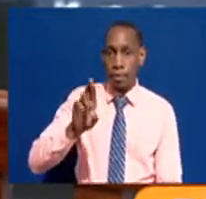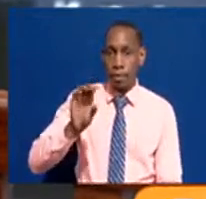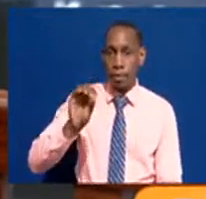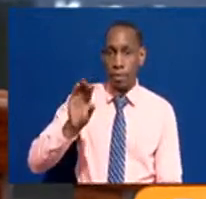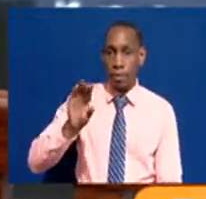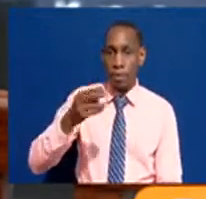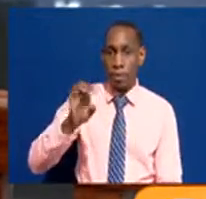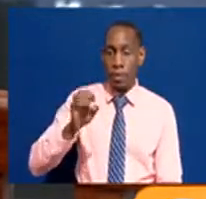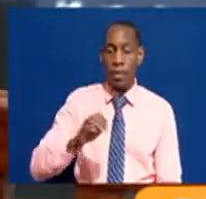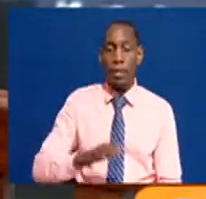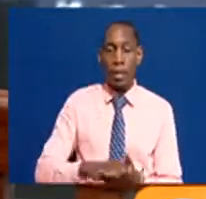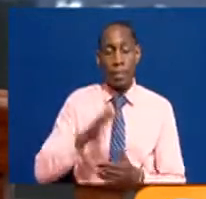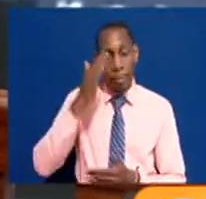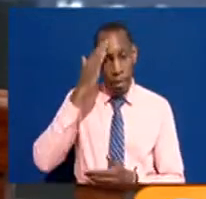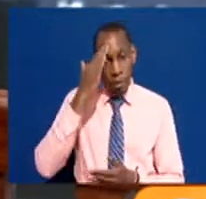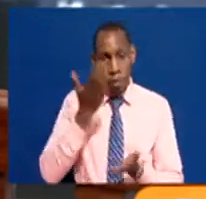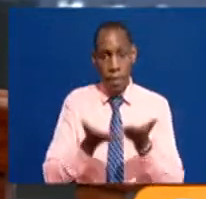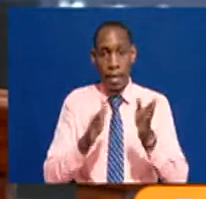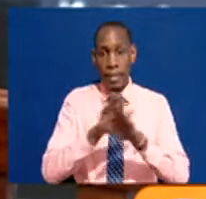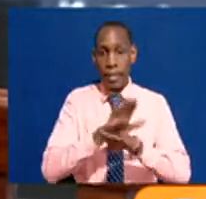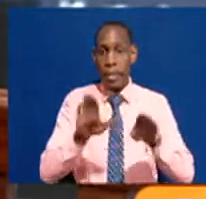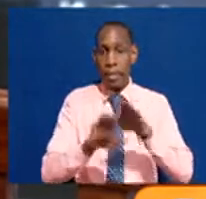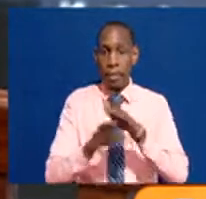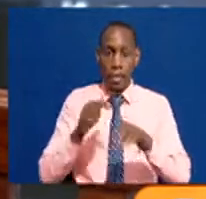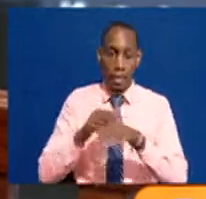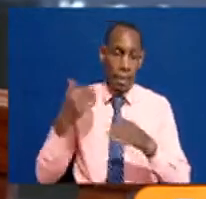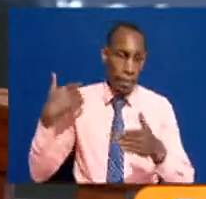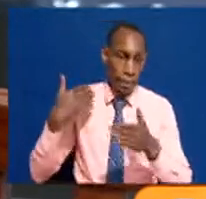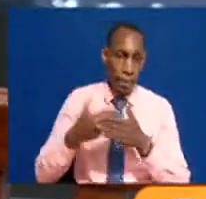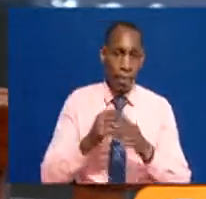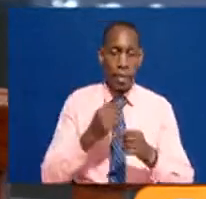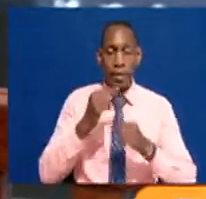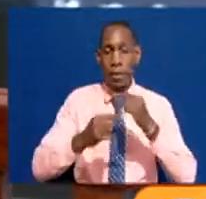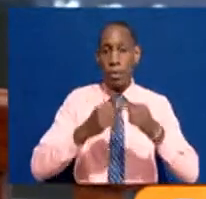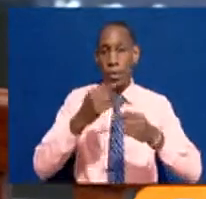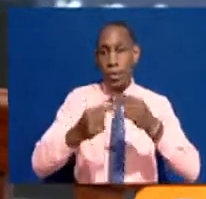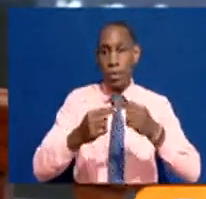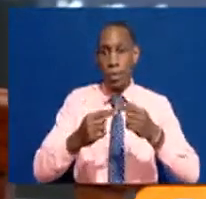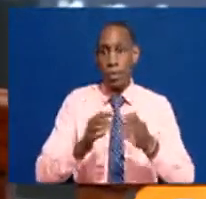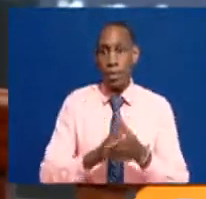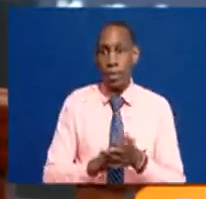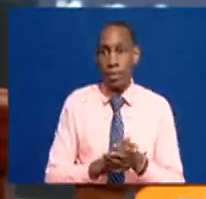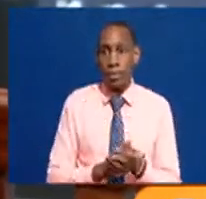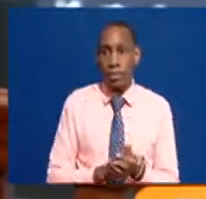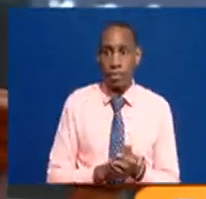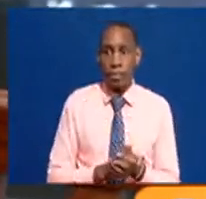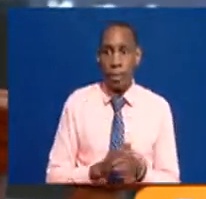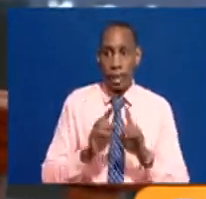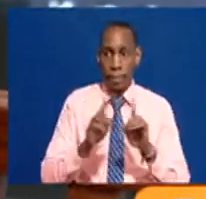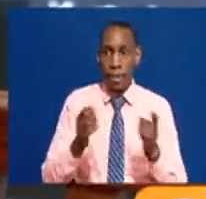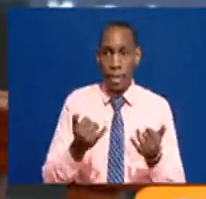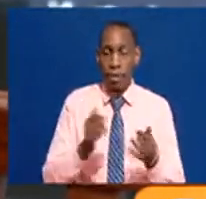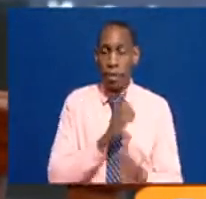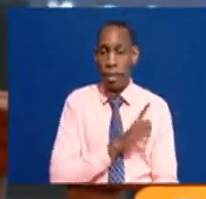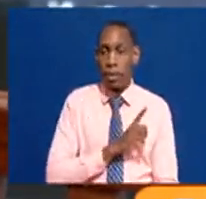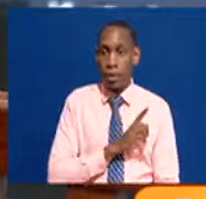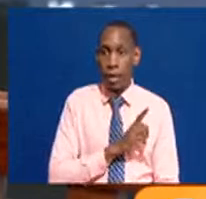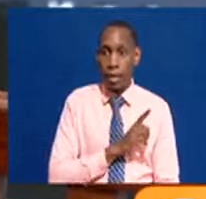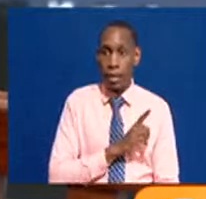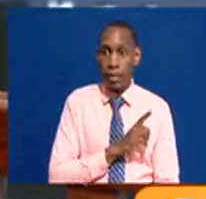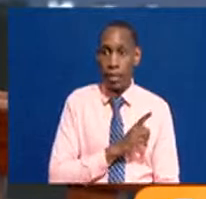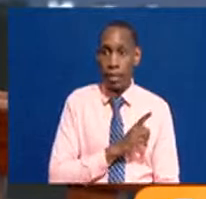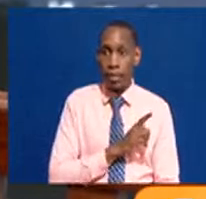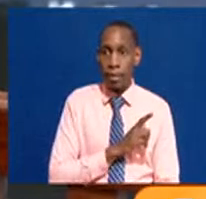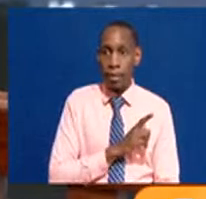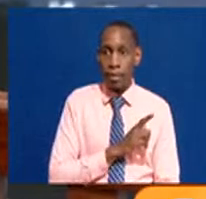balance from the beginning. So it is like a continuous. Money is a continuous. But I'm lucky, maybe,